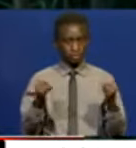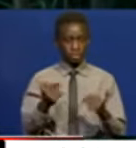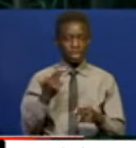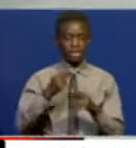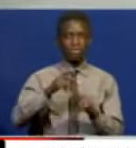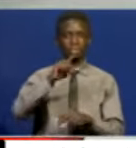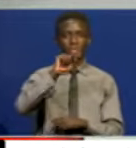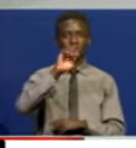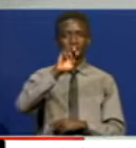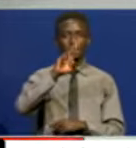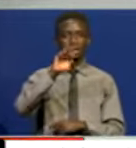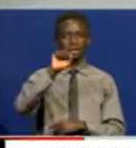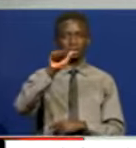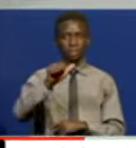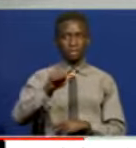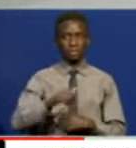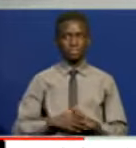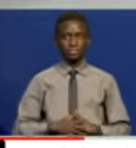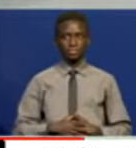Mutai.